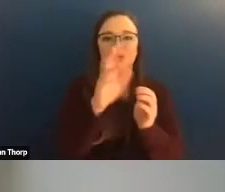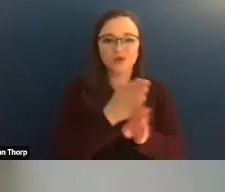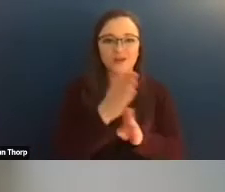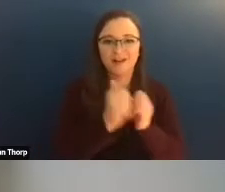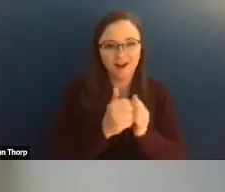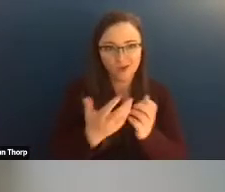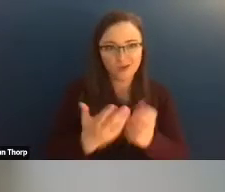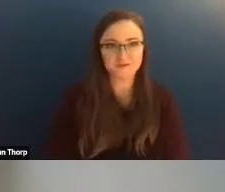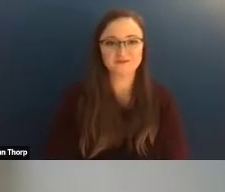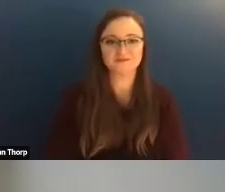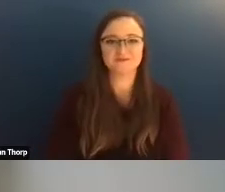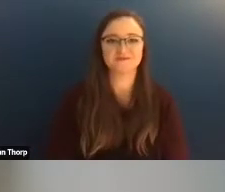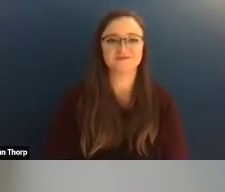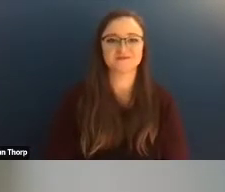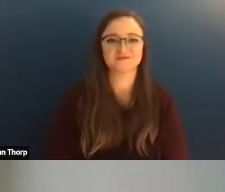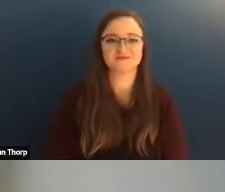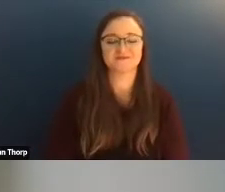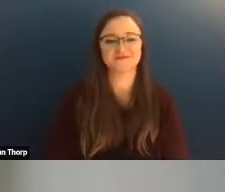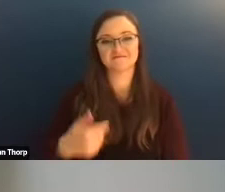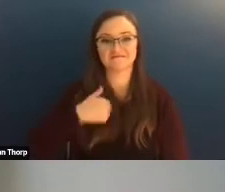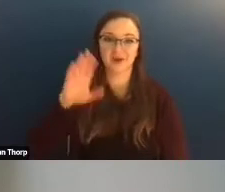Well, I'll jump in on that one too.